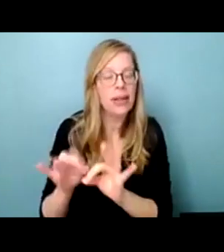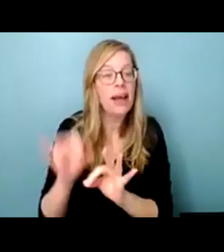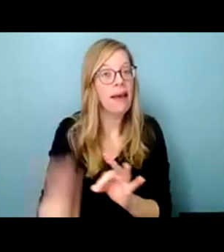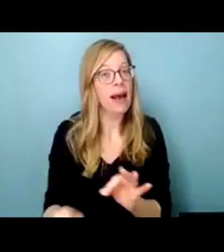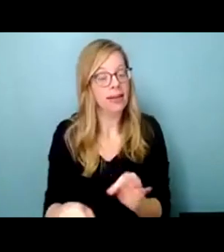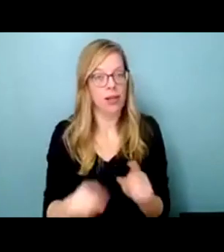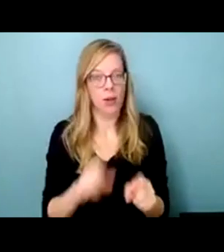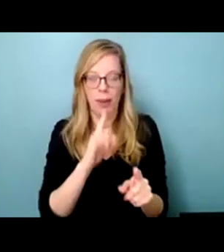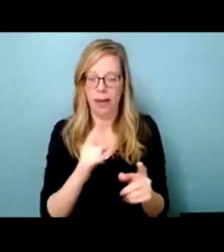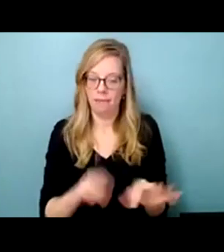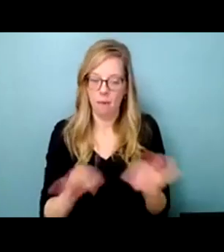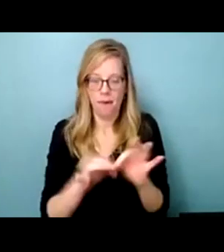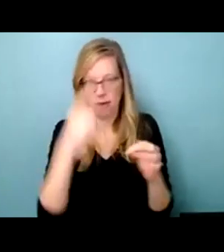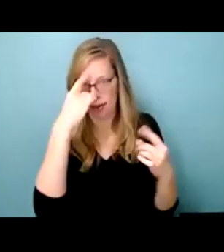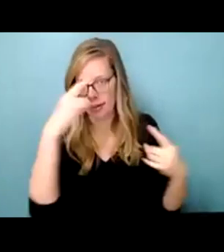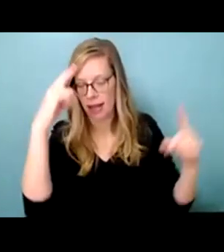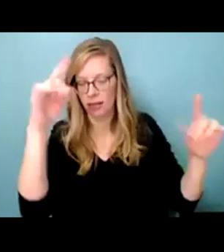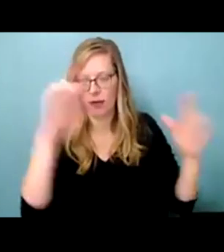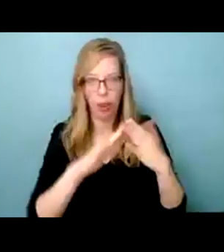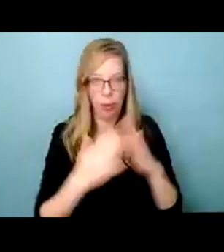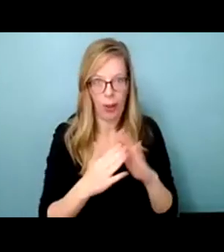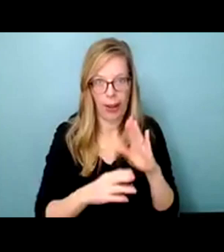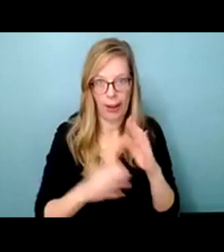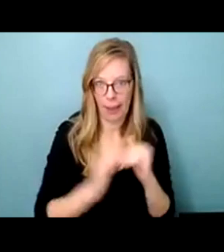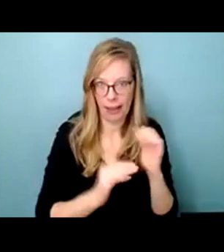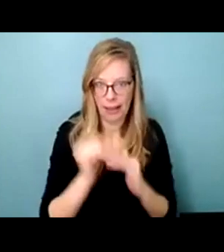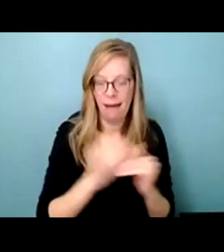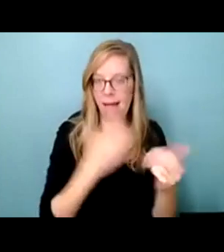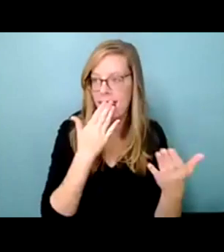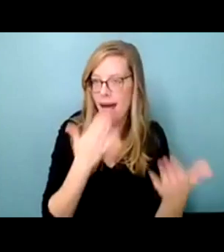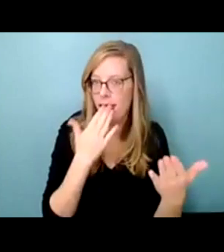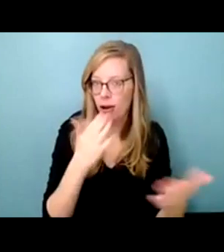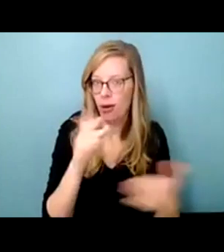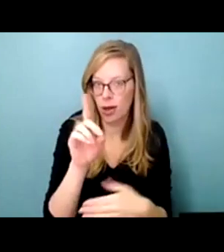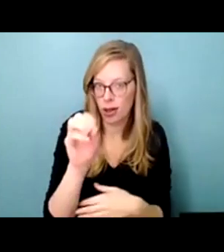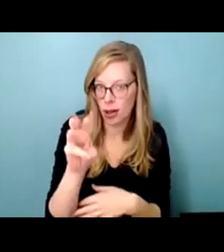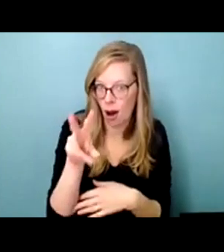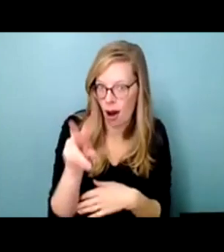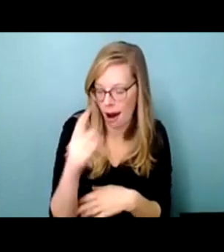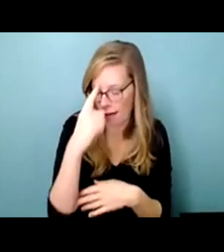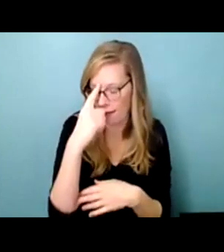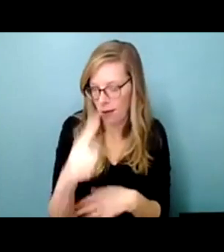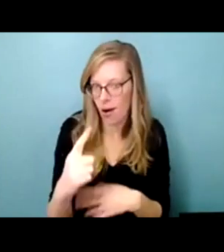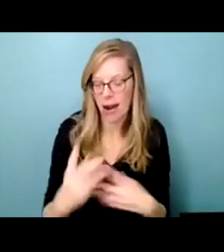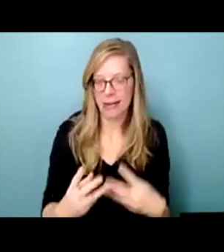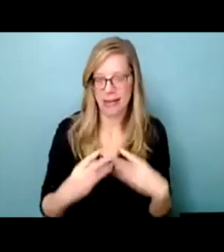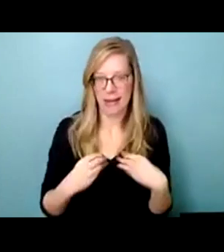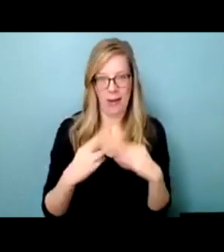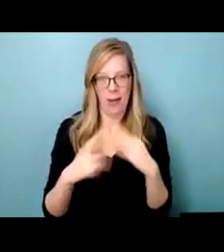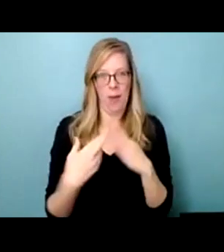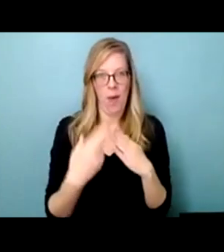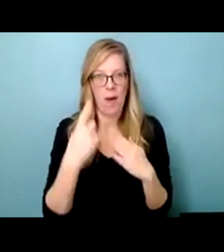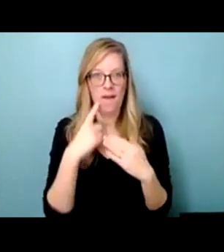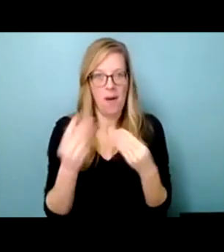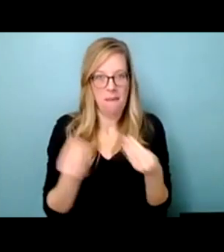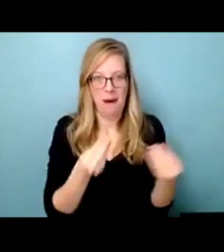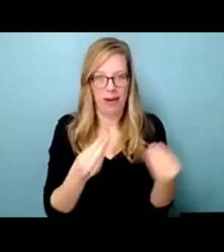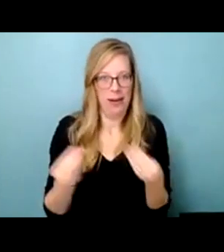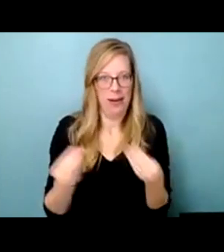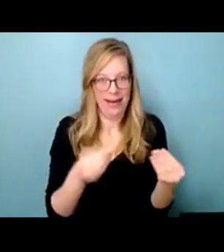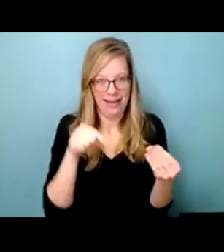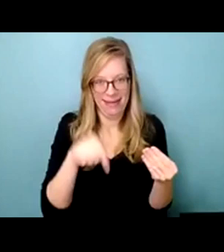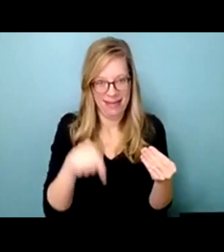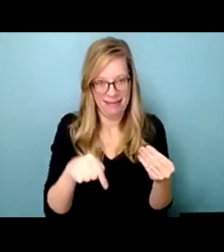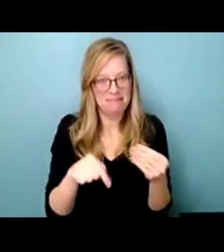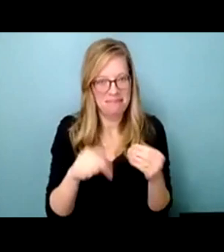of community building. So thank you very much, Dawn, for taking on the role of moderating this conversation we're having this morning.